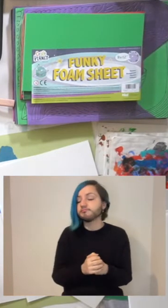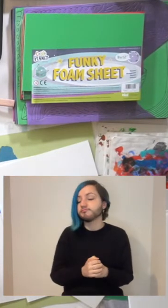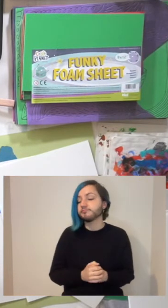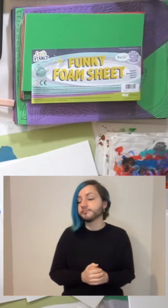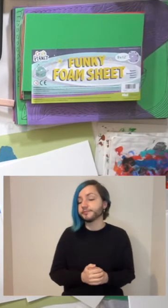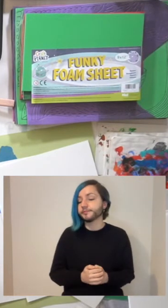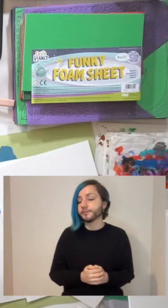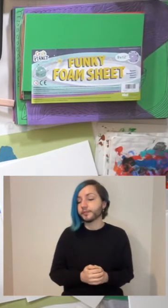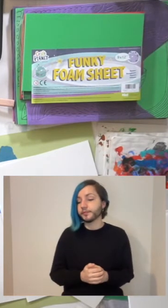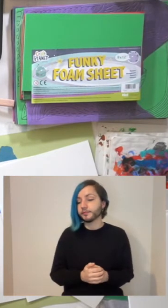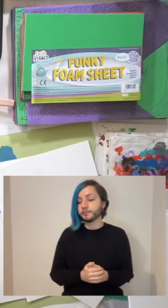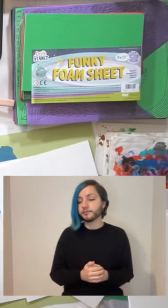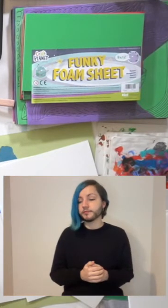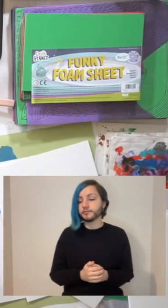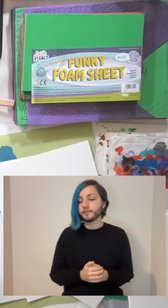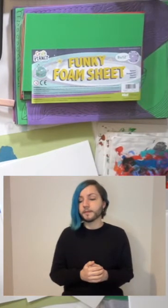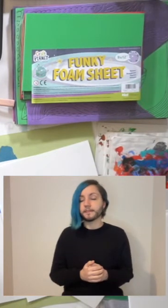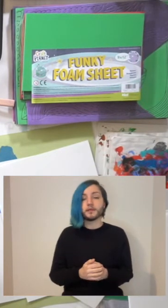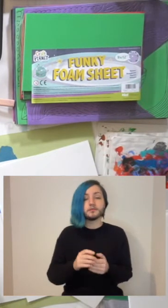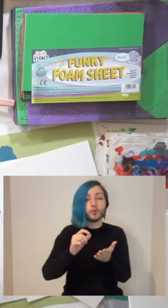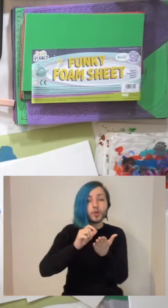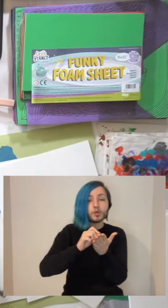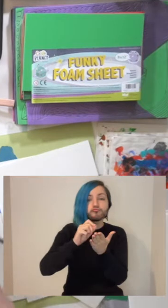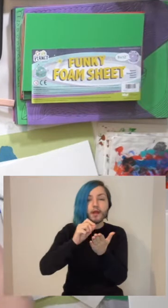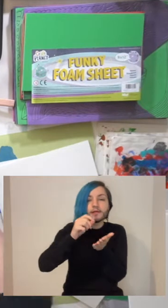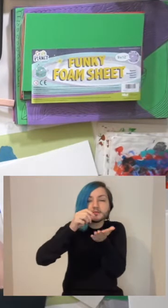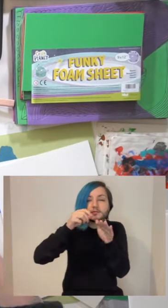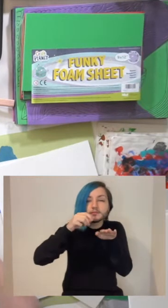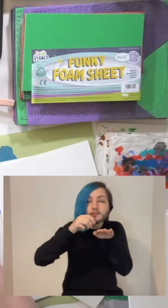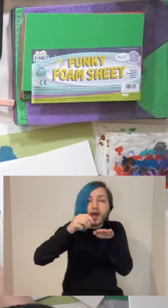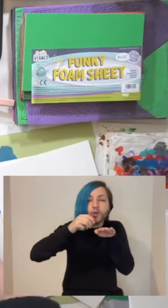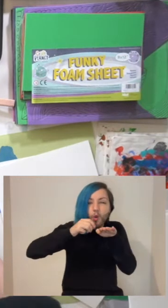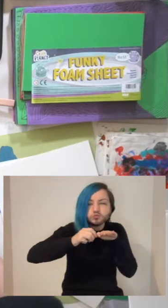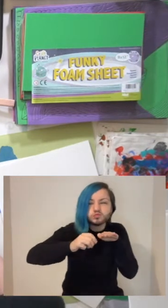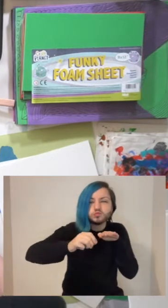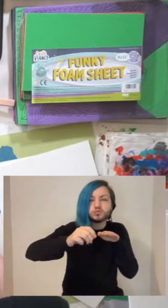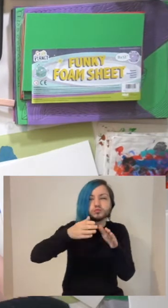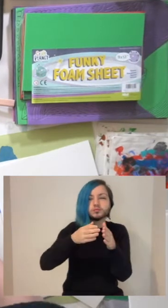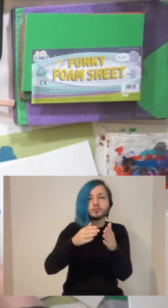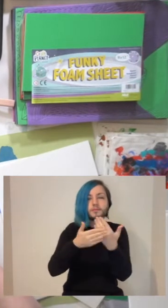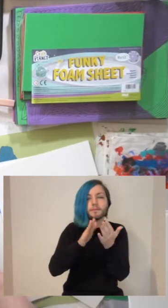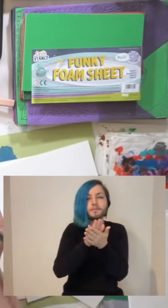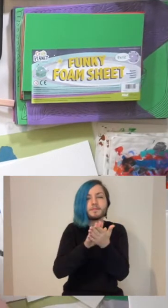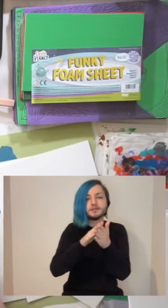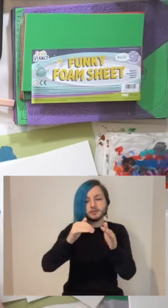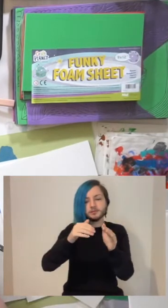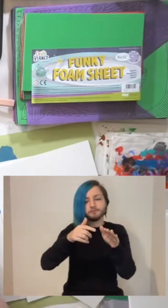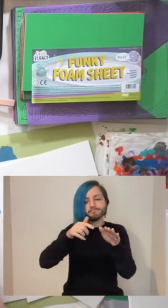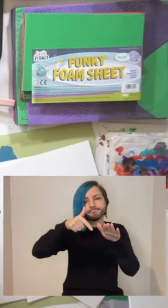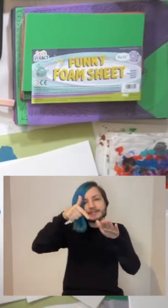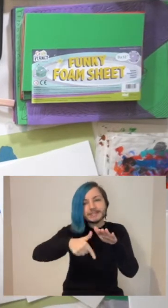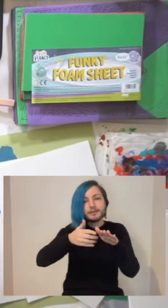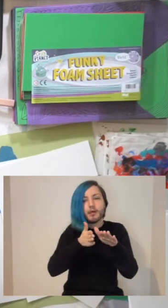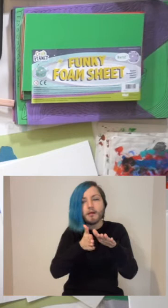want to do and how hard you press, the deeper the groove, and then